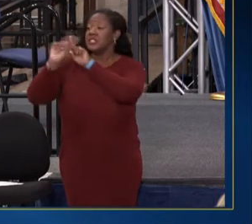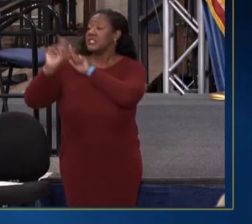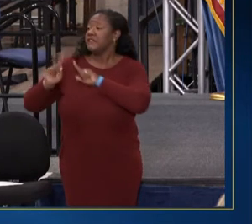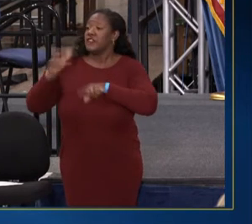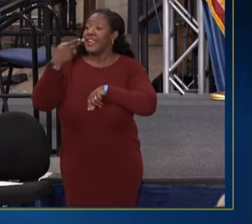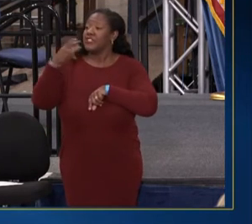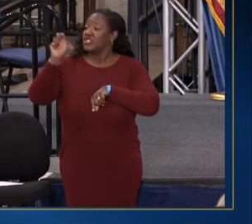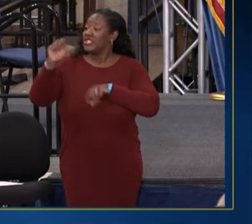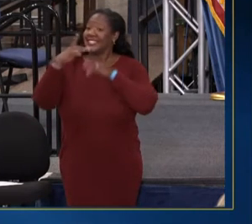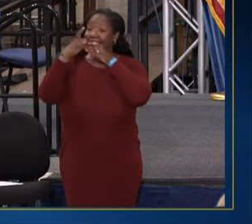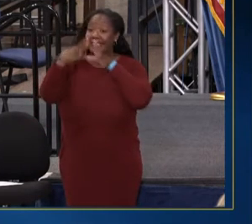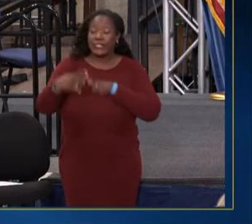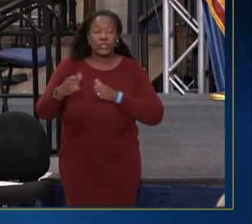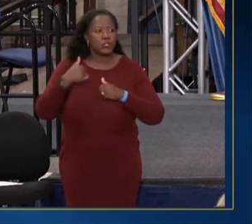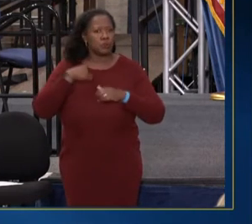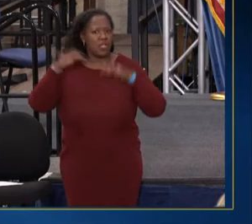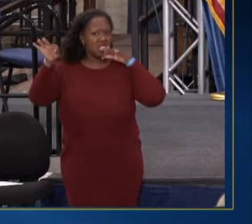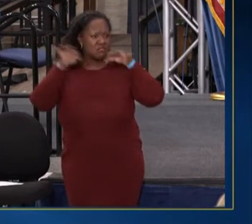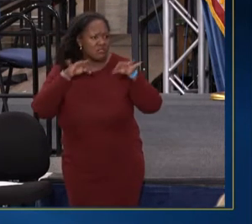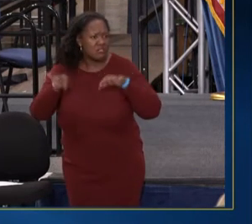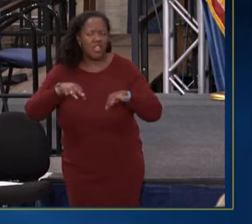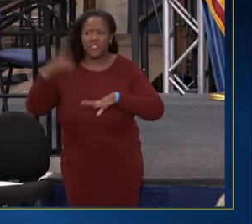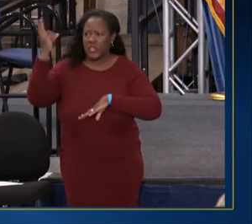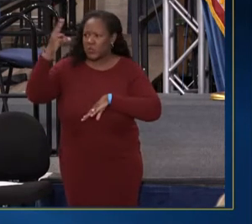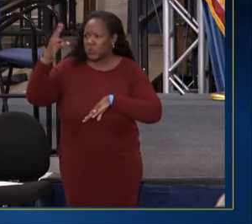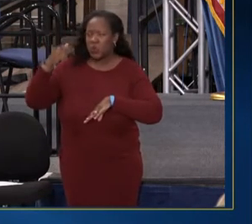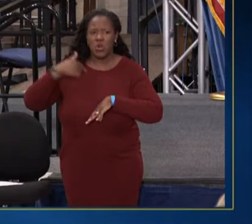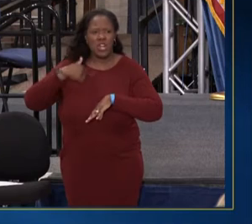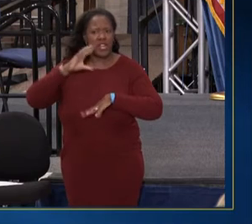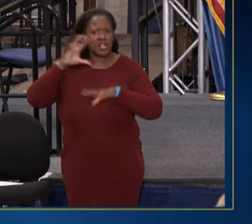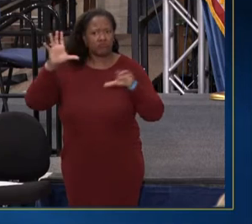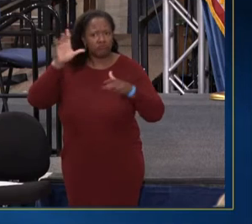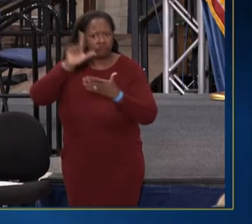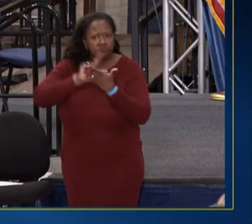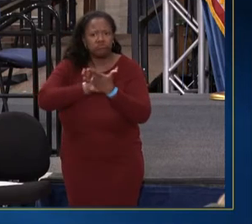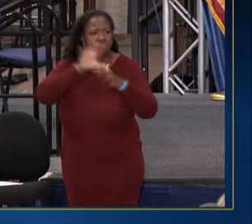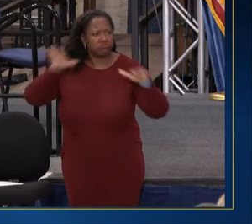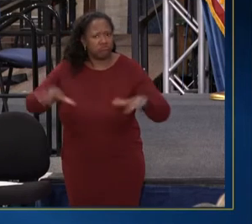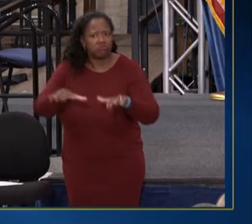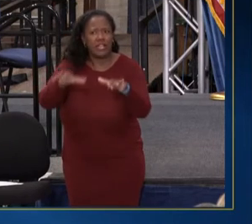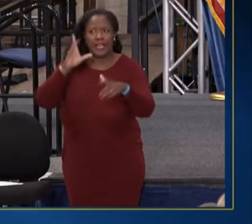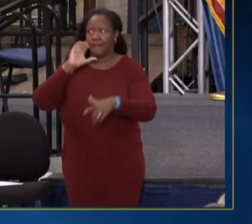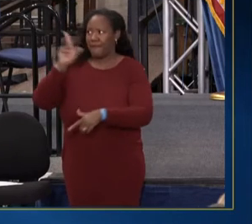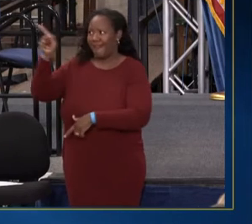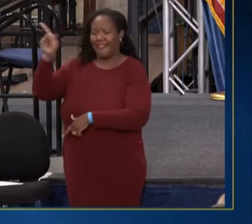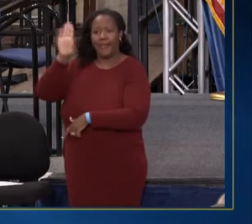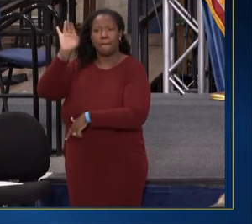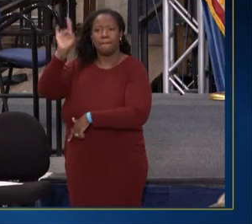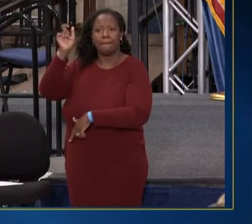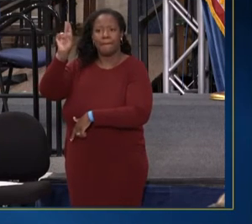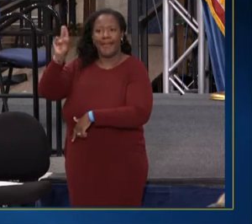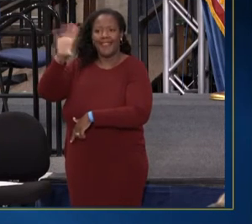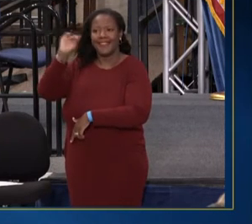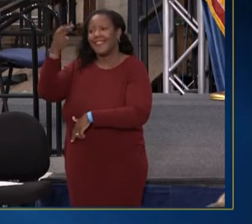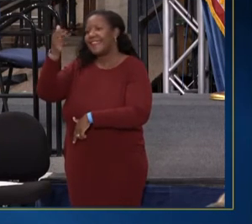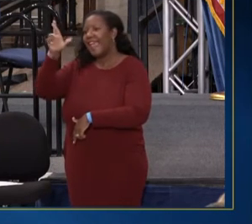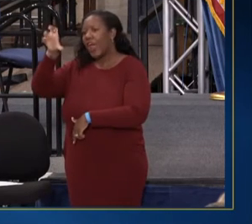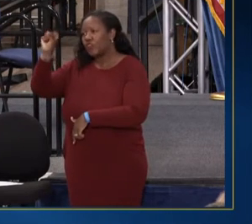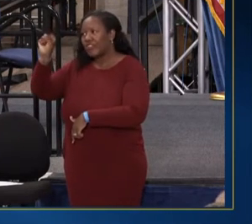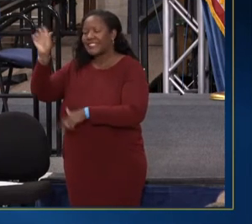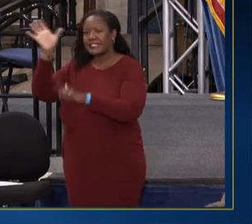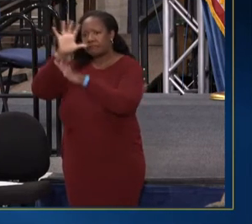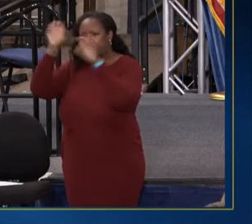detail the historic actions taken by the Biden-Harris administration to ensure that the LGBTQI plus